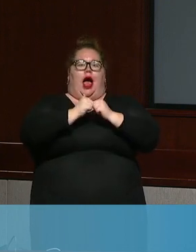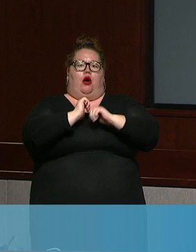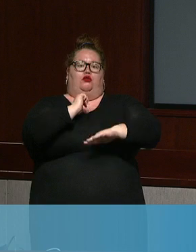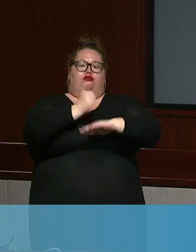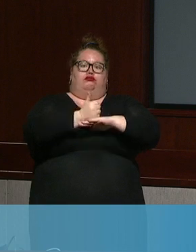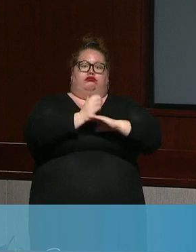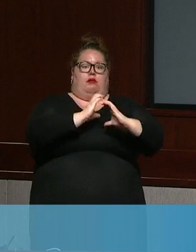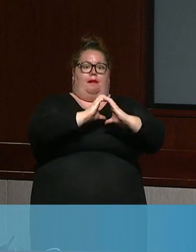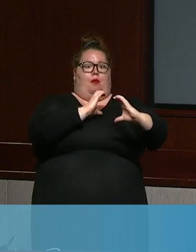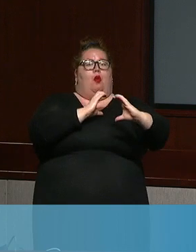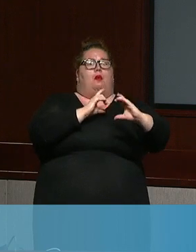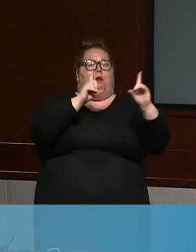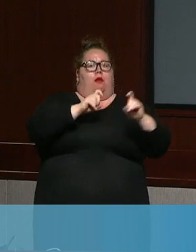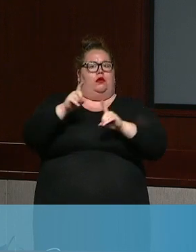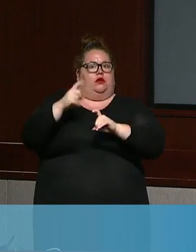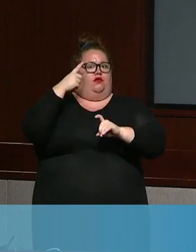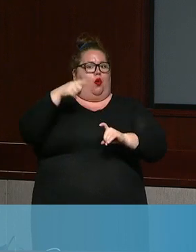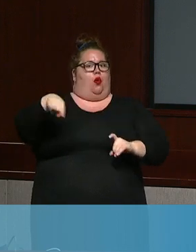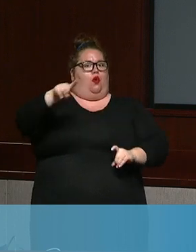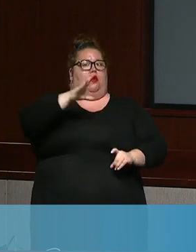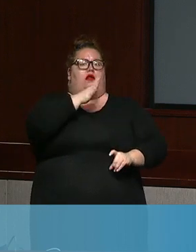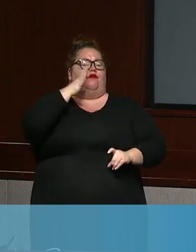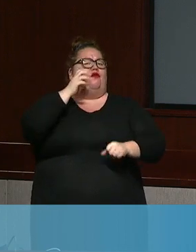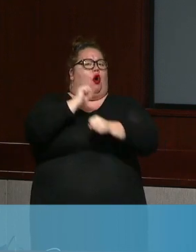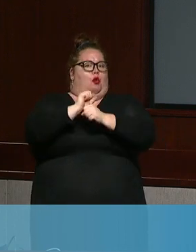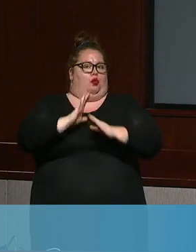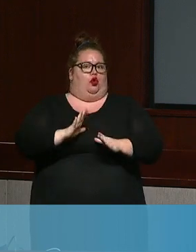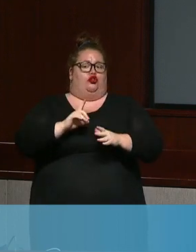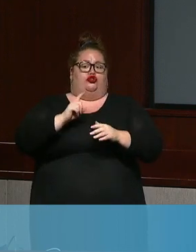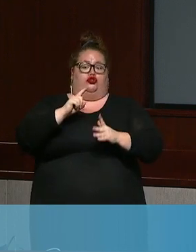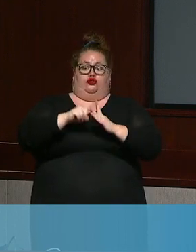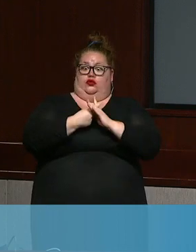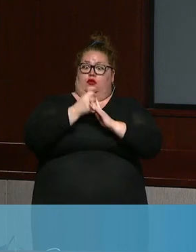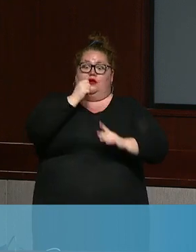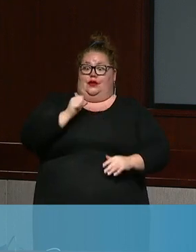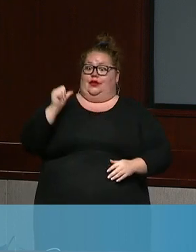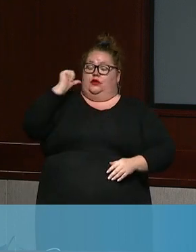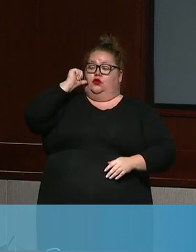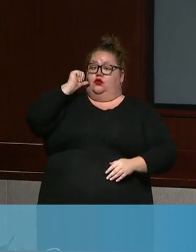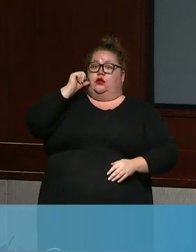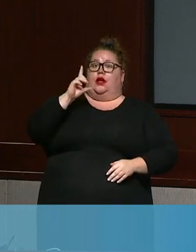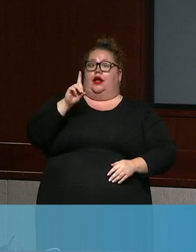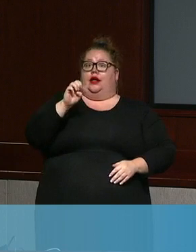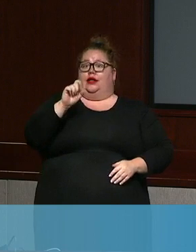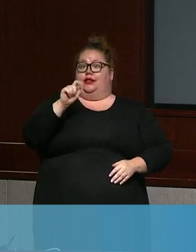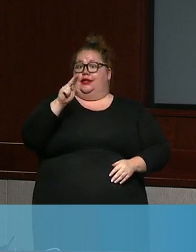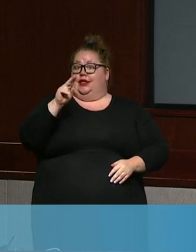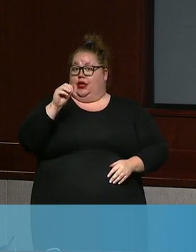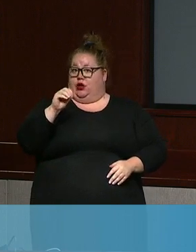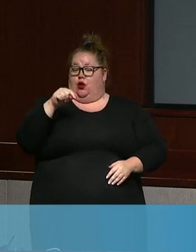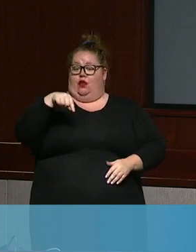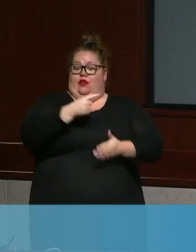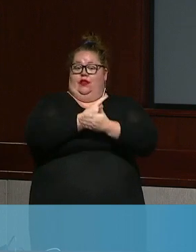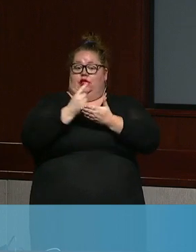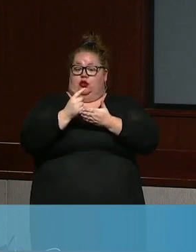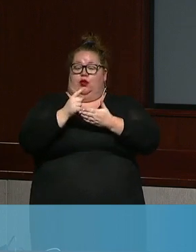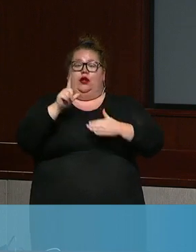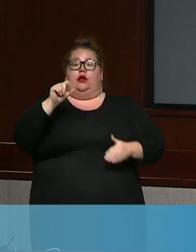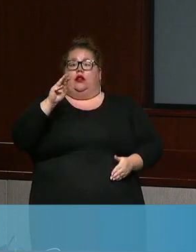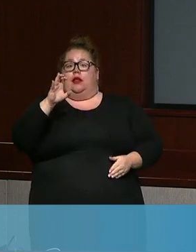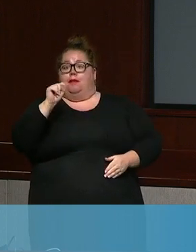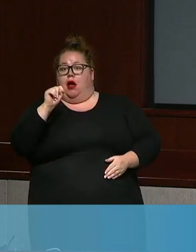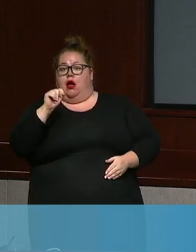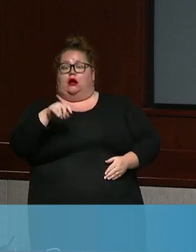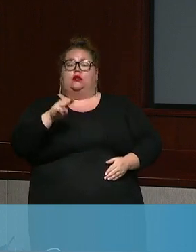started yesterday. They were in Delano. They're in Lamont and McFarland this week. So we're grateful